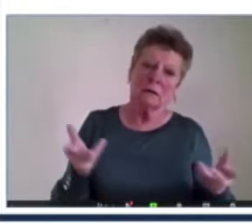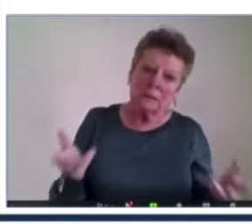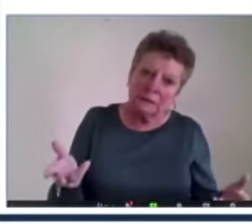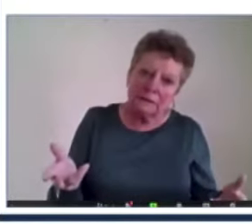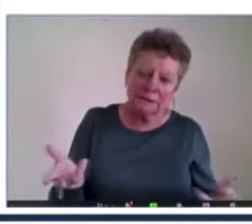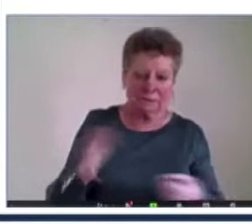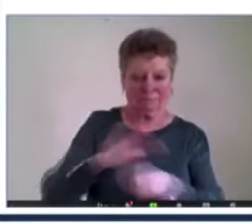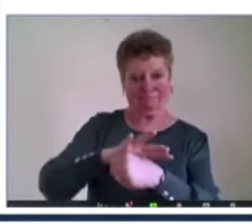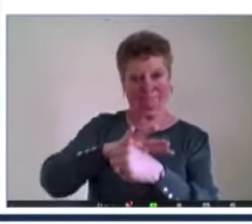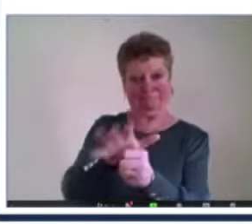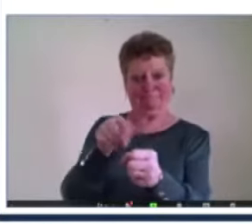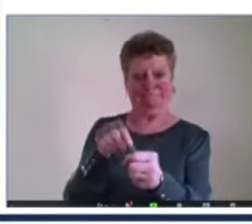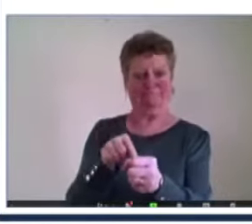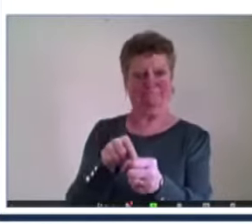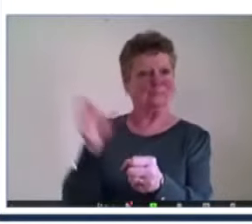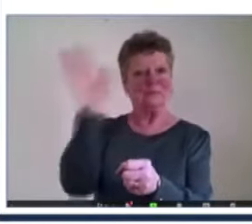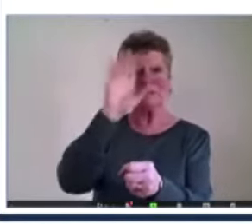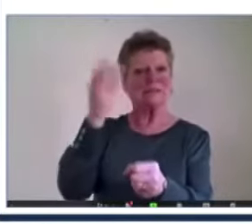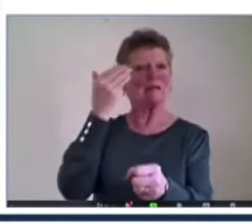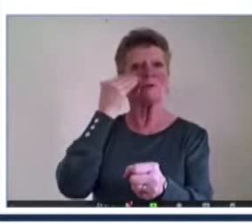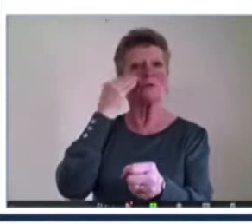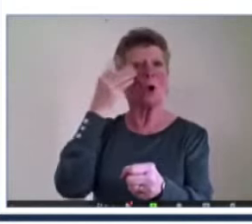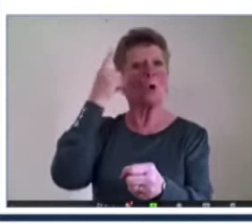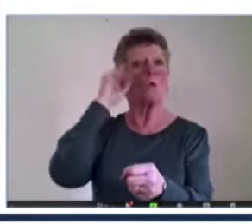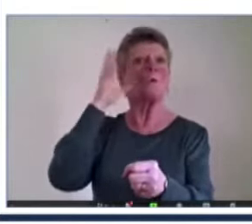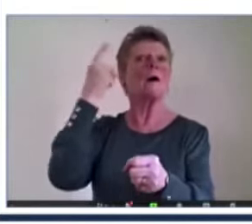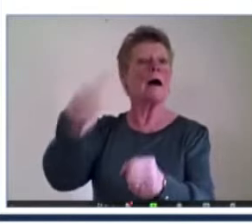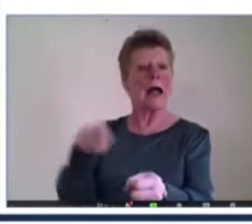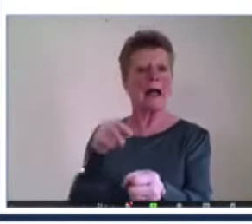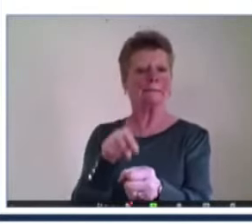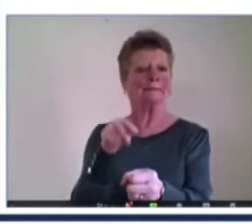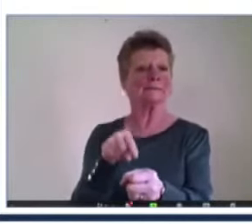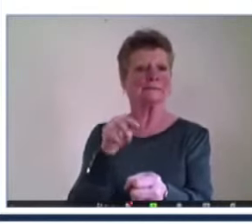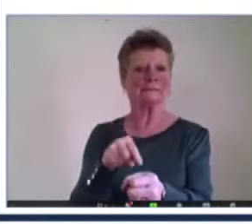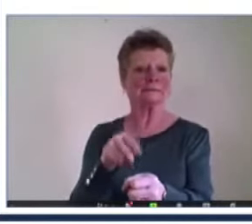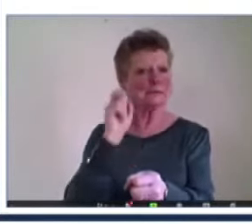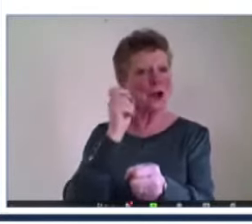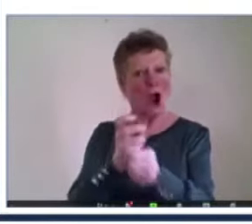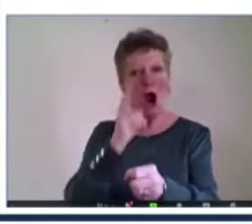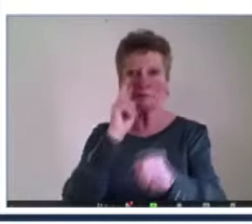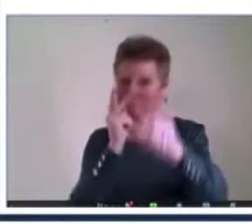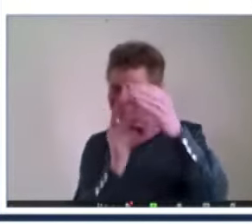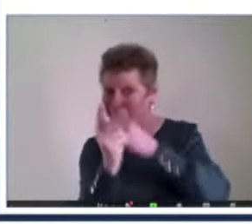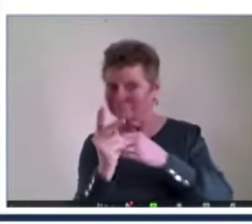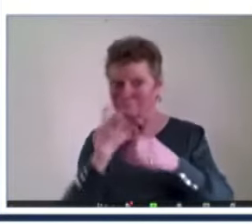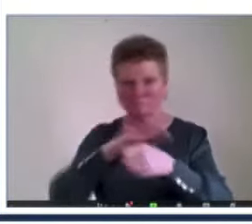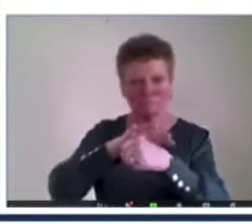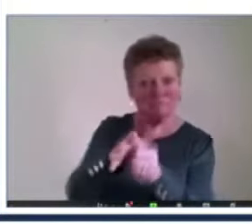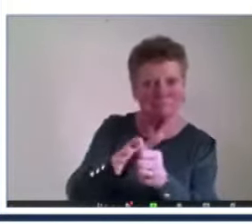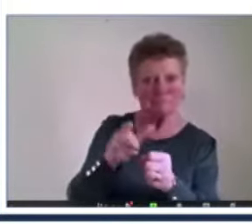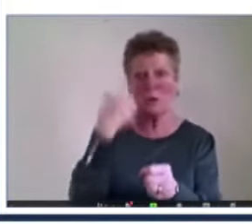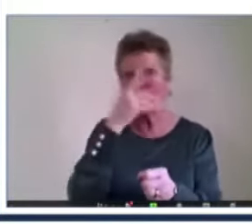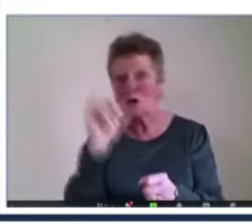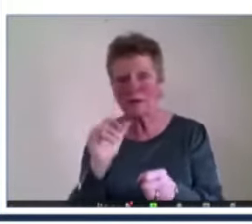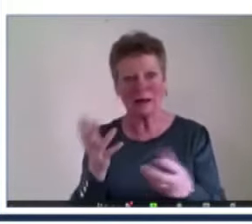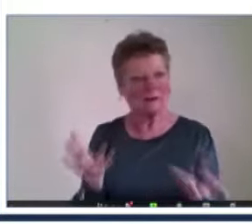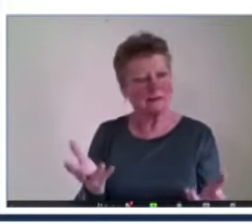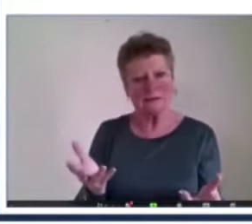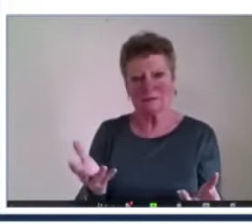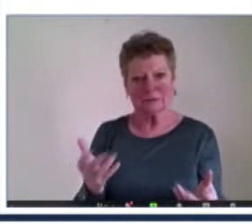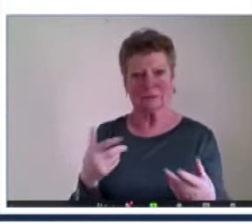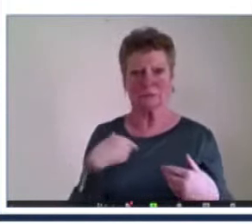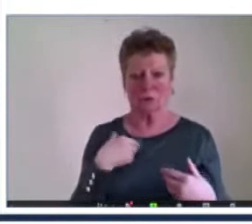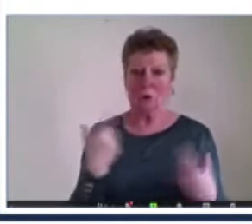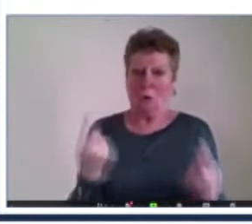pandemics are unpredictable by their nature. So I think as a province, we've always been honest about what's the right decision at a given point in time,